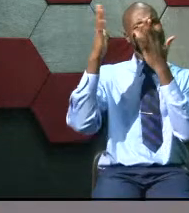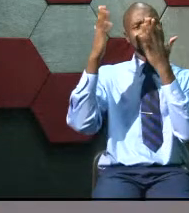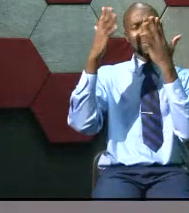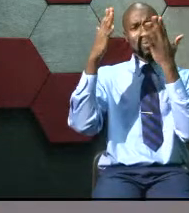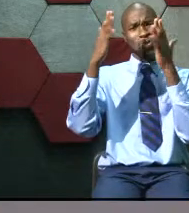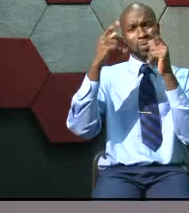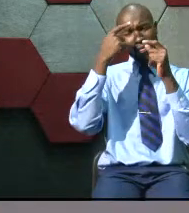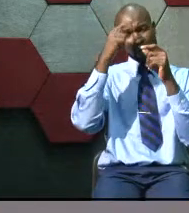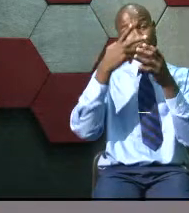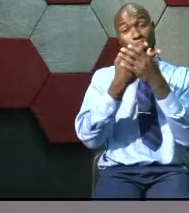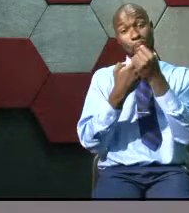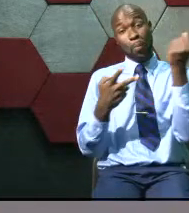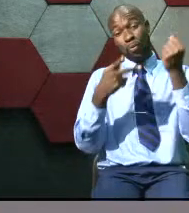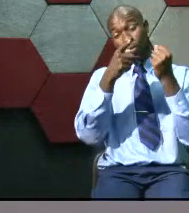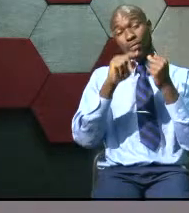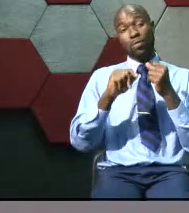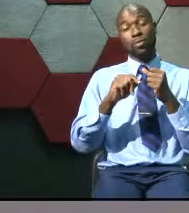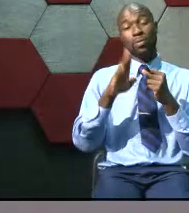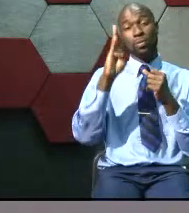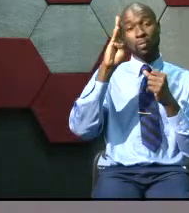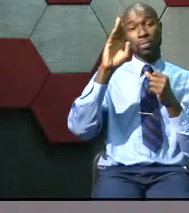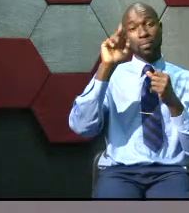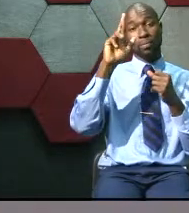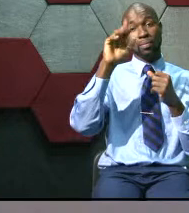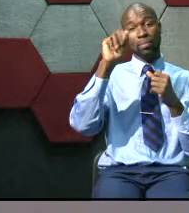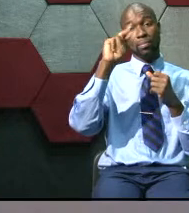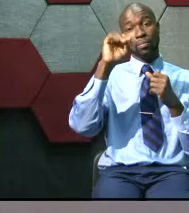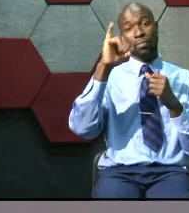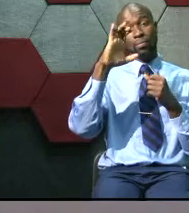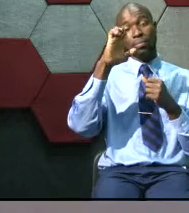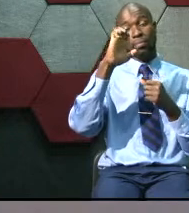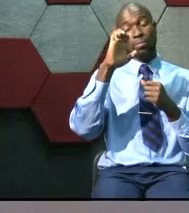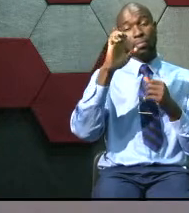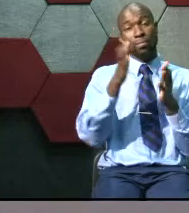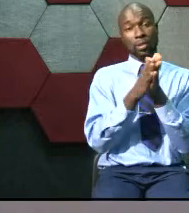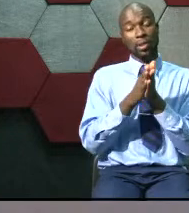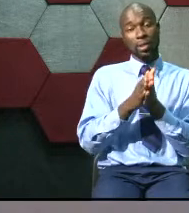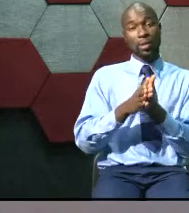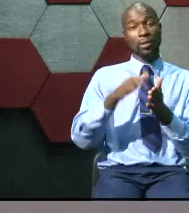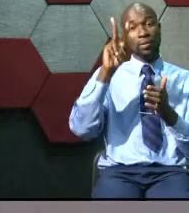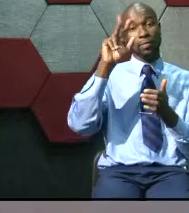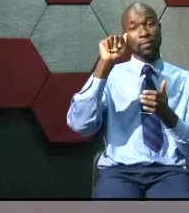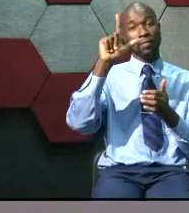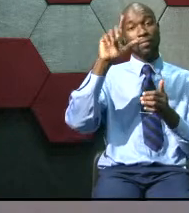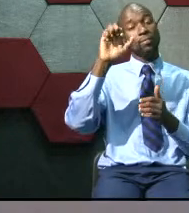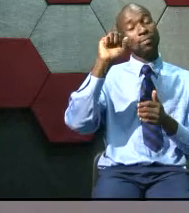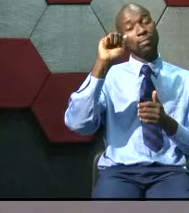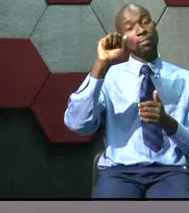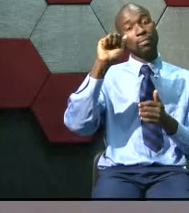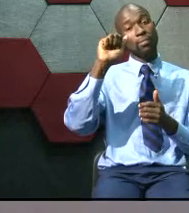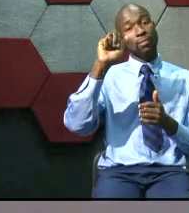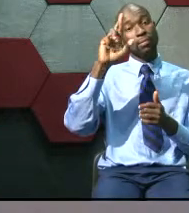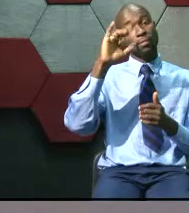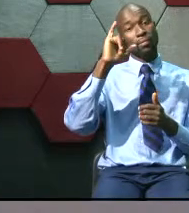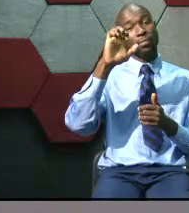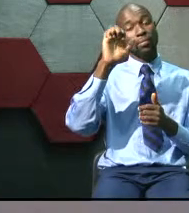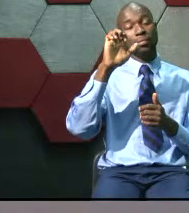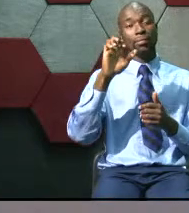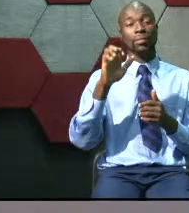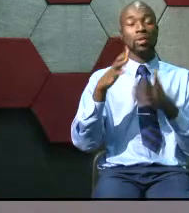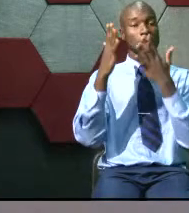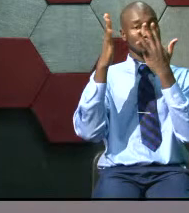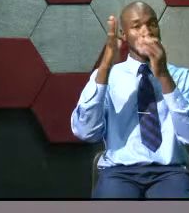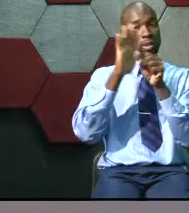Congratulations, Branis, Valerie. You can say Branis in the beginning. You're the young Bush scientist, Alliance Girls. Congratulations, you guys. That is